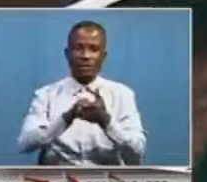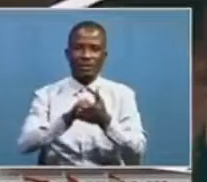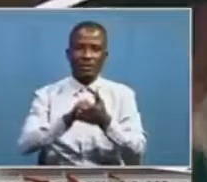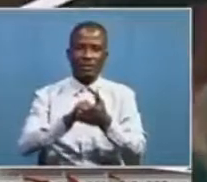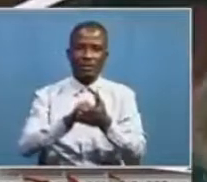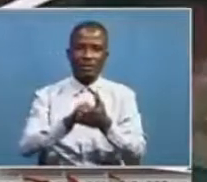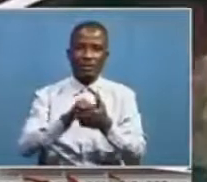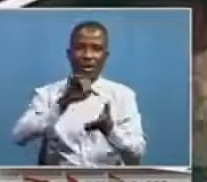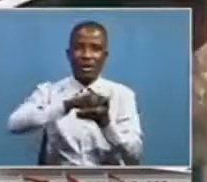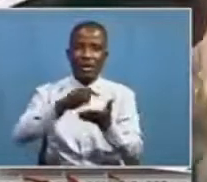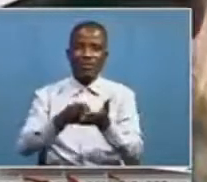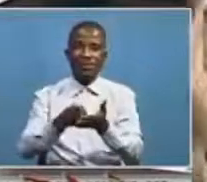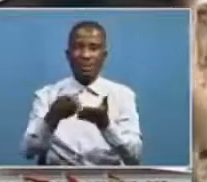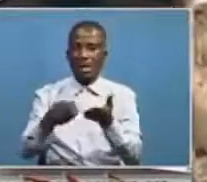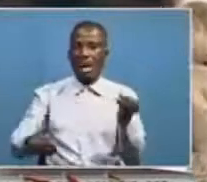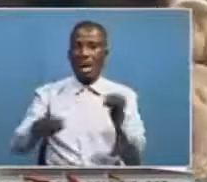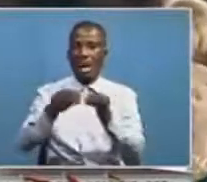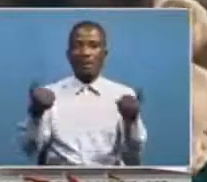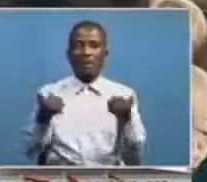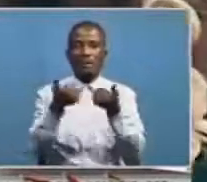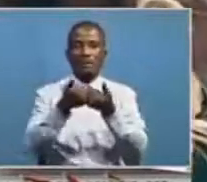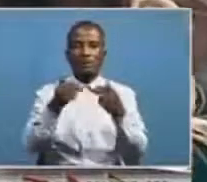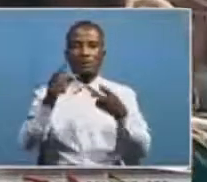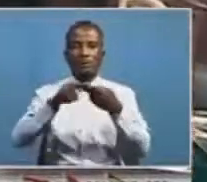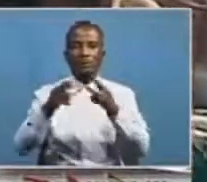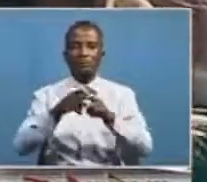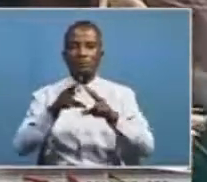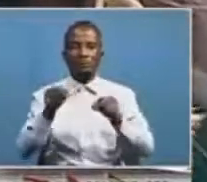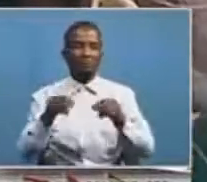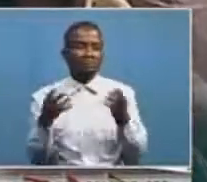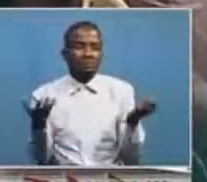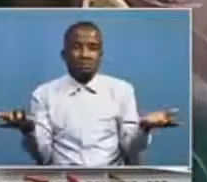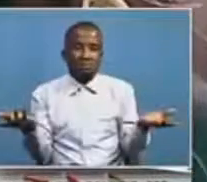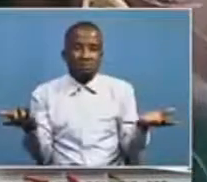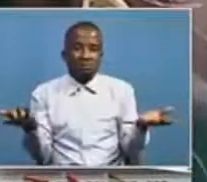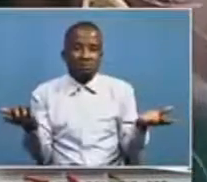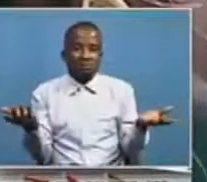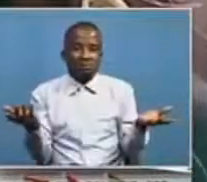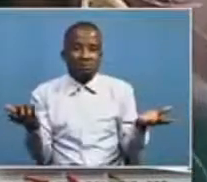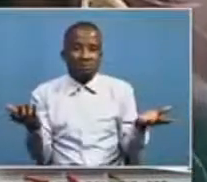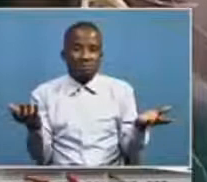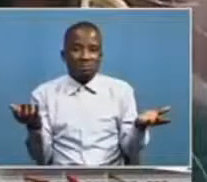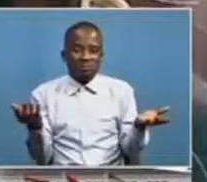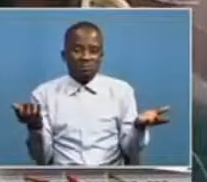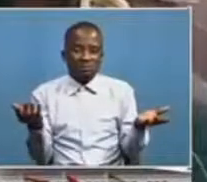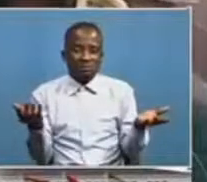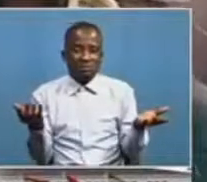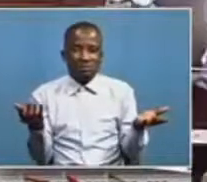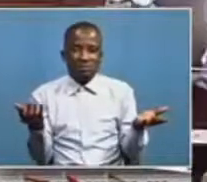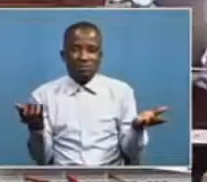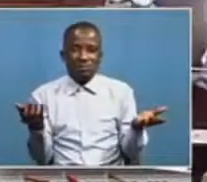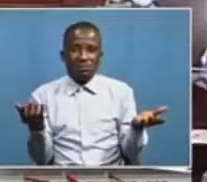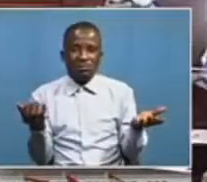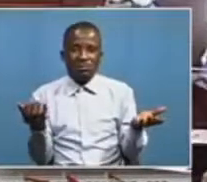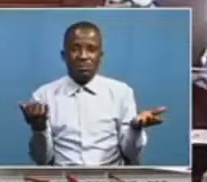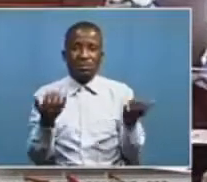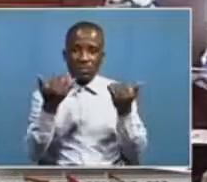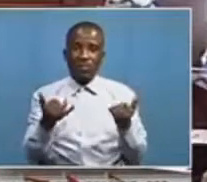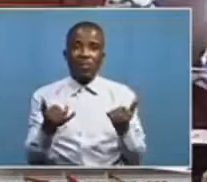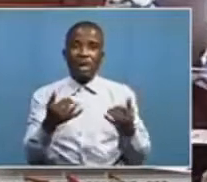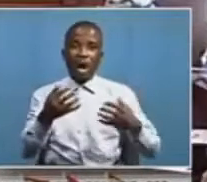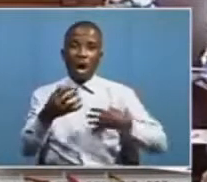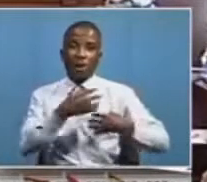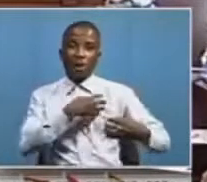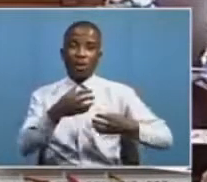evidence has been adduced to challenge any of the figures allotted to the respective candidates from the polling stations. The complaint of